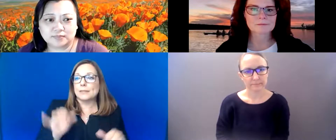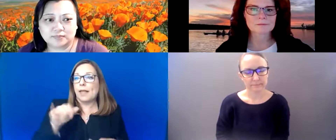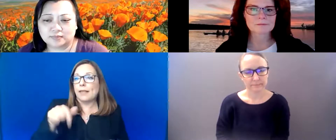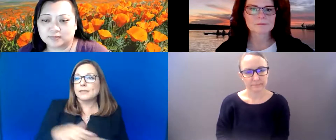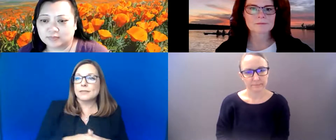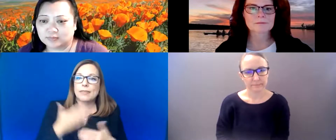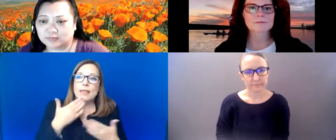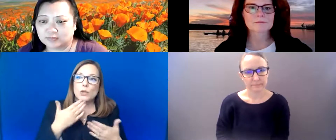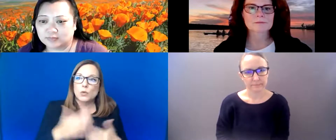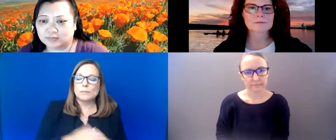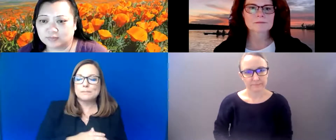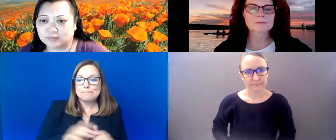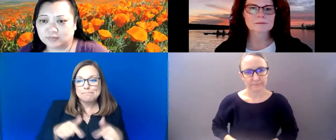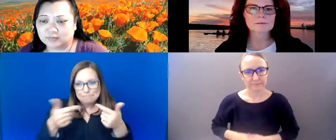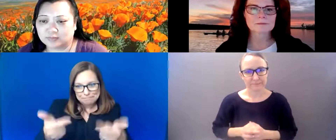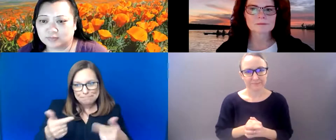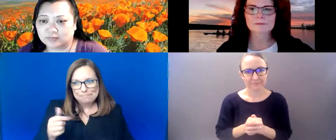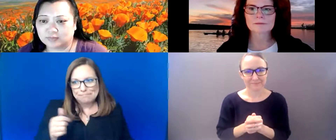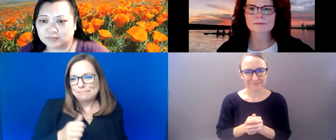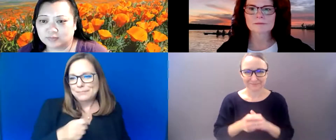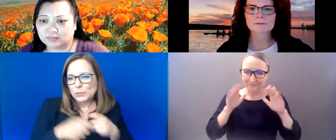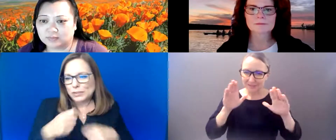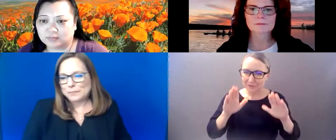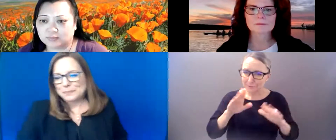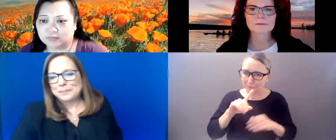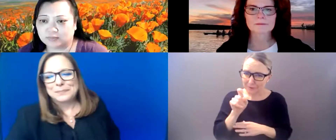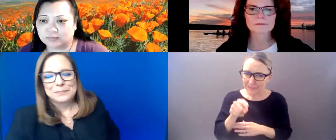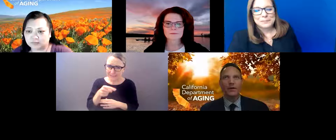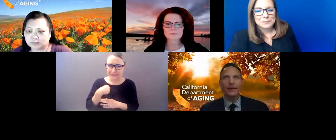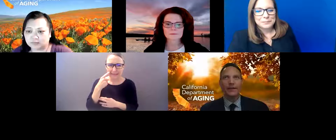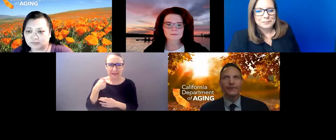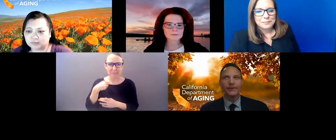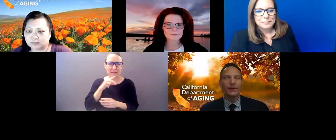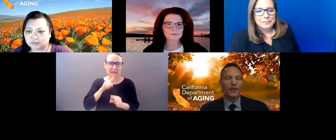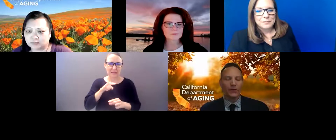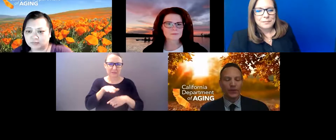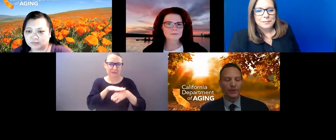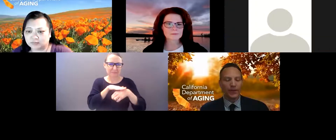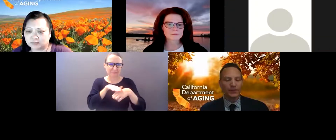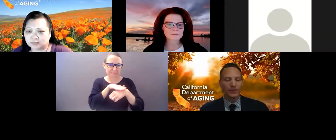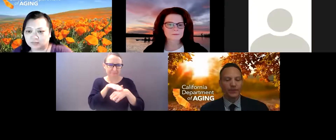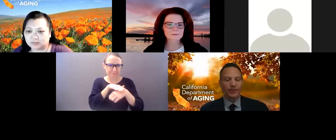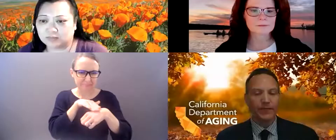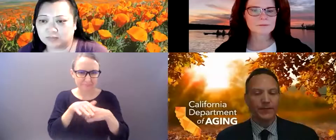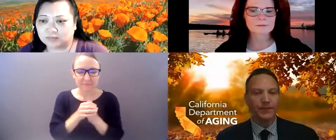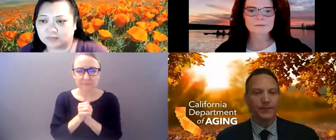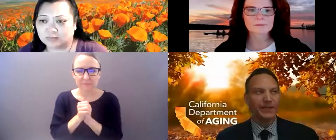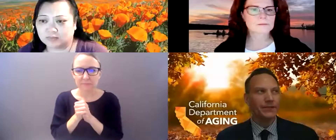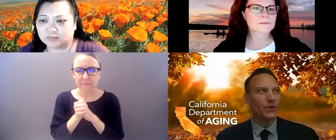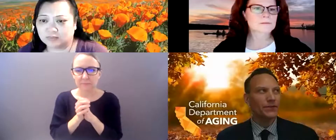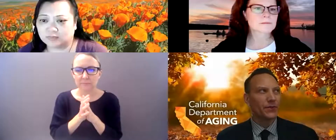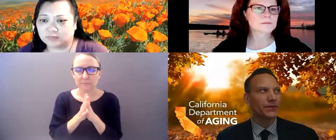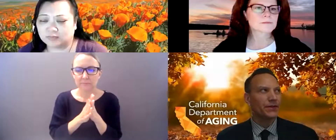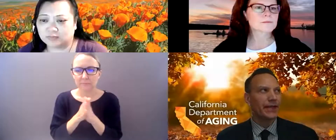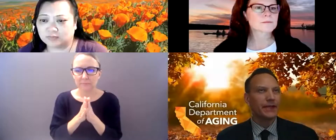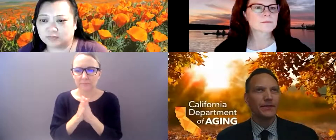That's a great question. I'll sort of answer that at a high level. Through our CRM or client relationship management system, that's